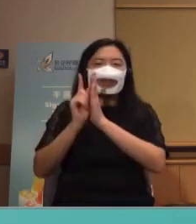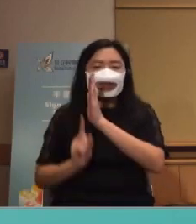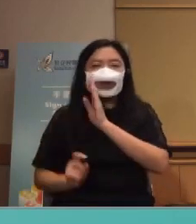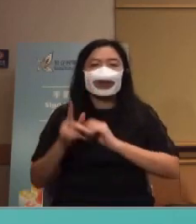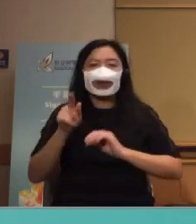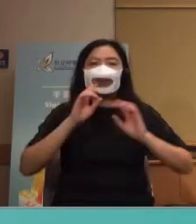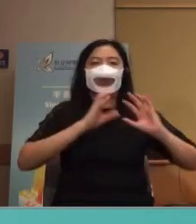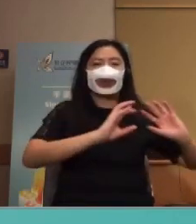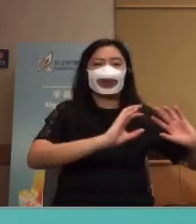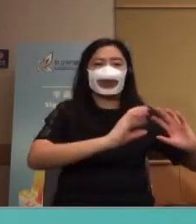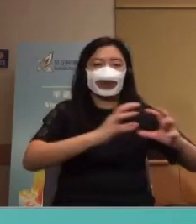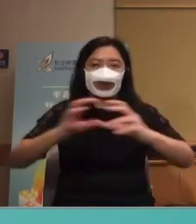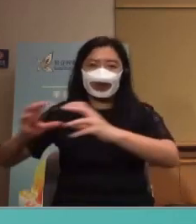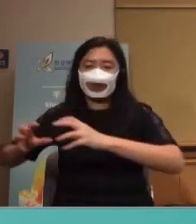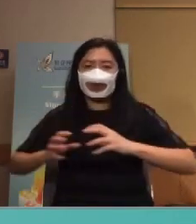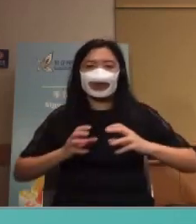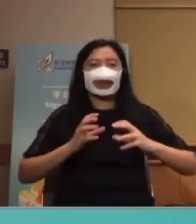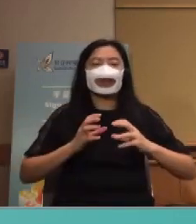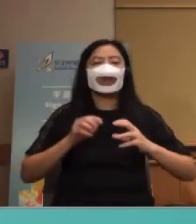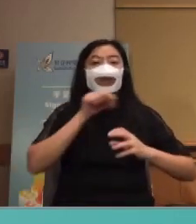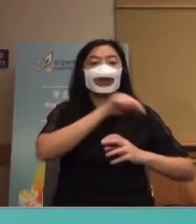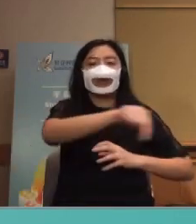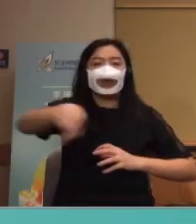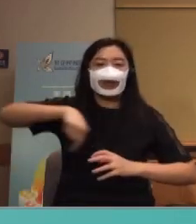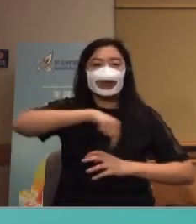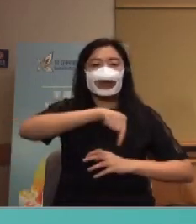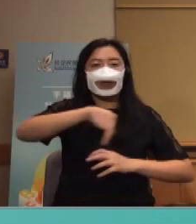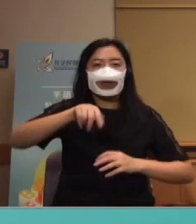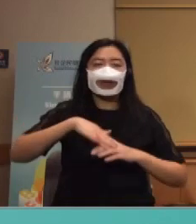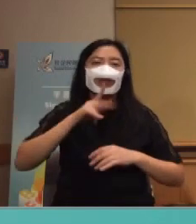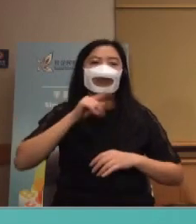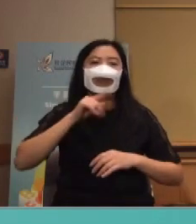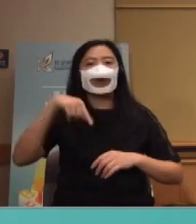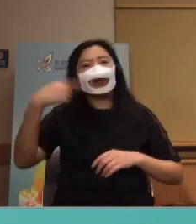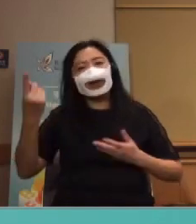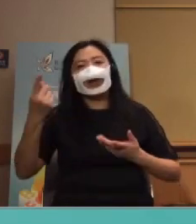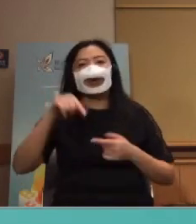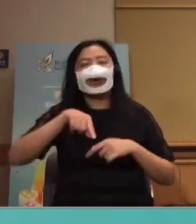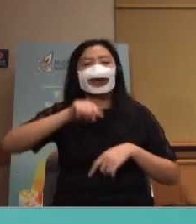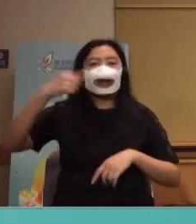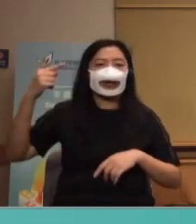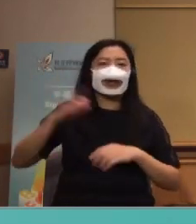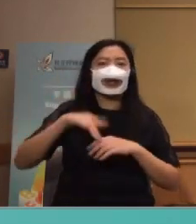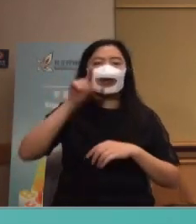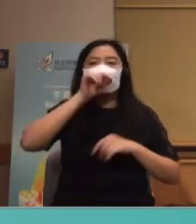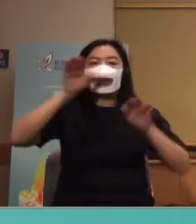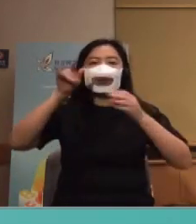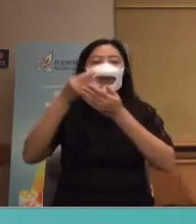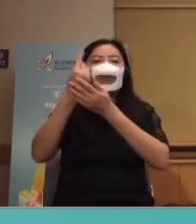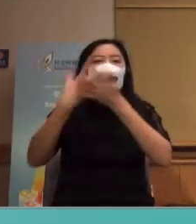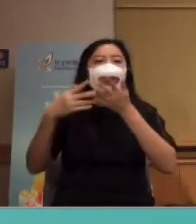on Twitter, but all of a sudden all these people's gone. So you realize these are the people who are not here for your project, but actually for the money,